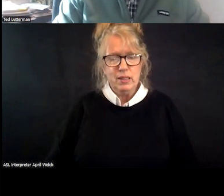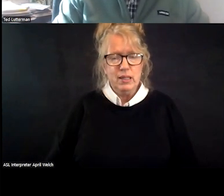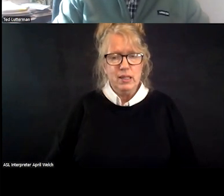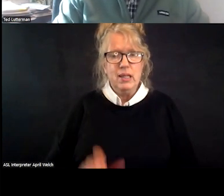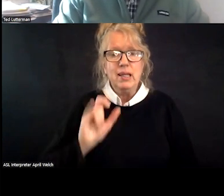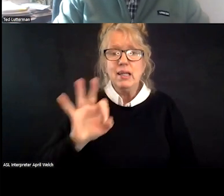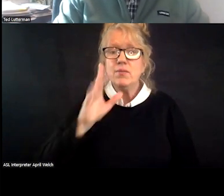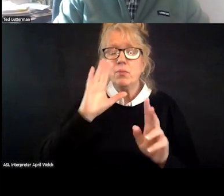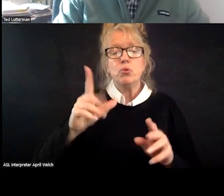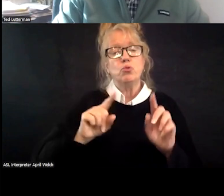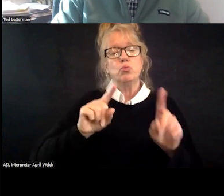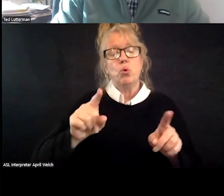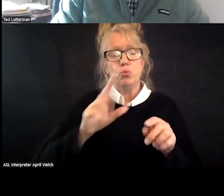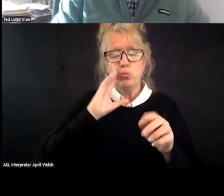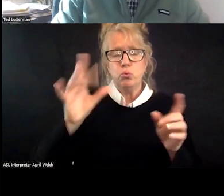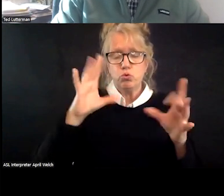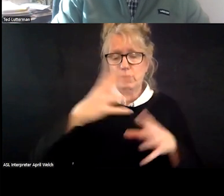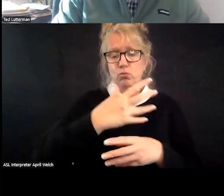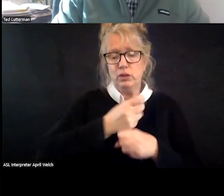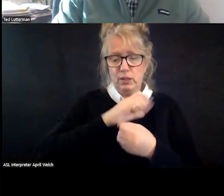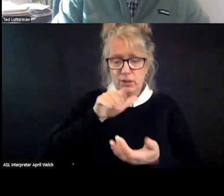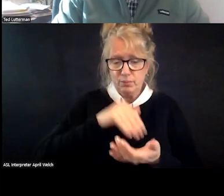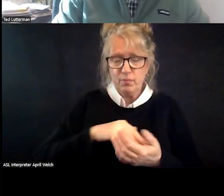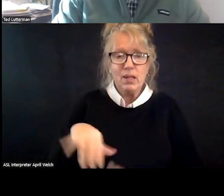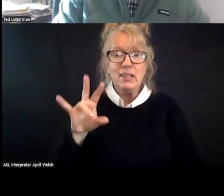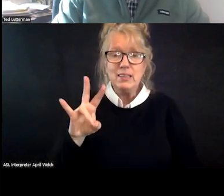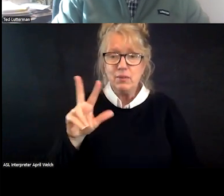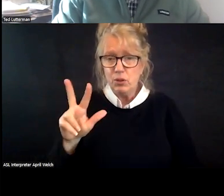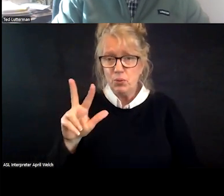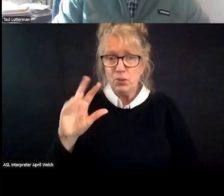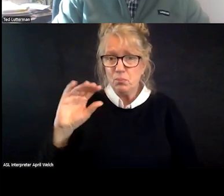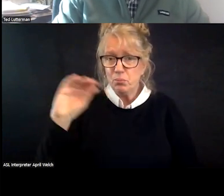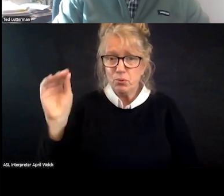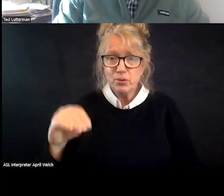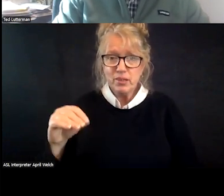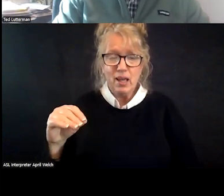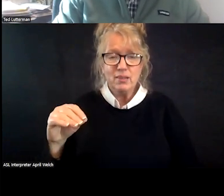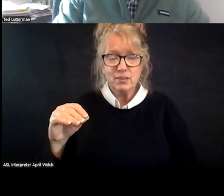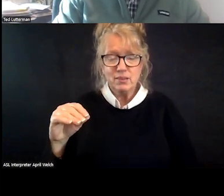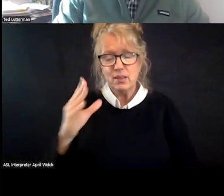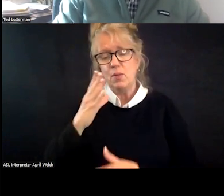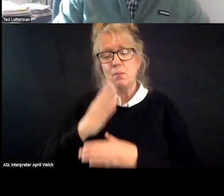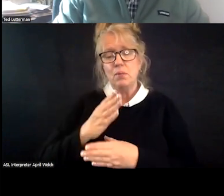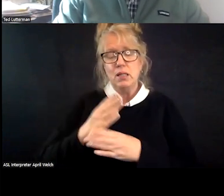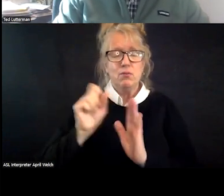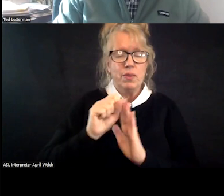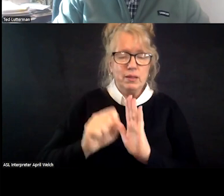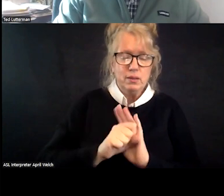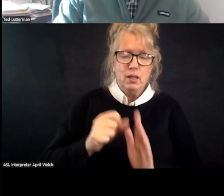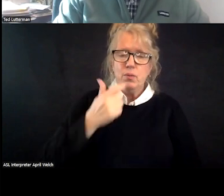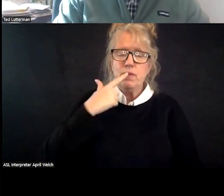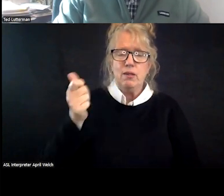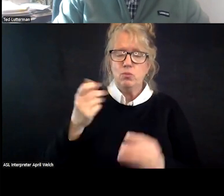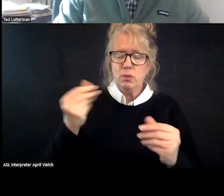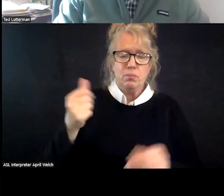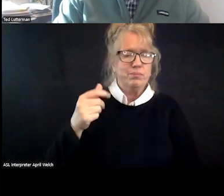a crisis receiving center, again, 73% median of states said it was resolved there.